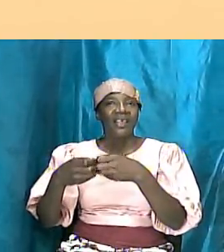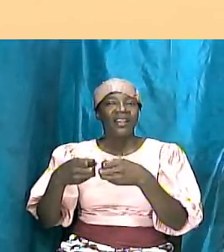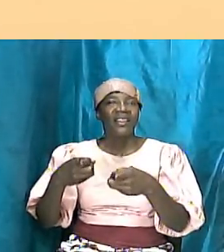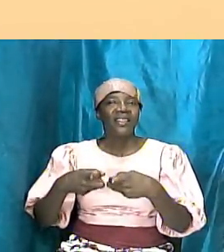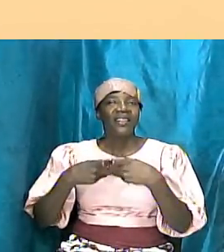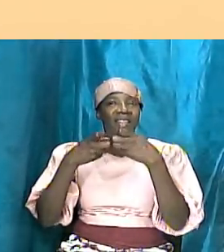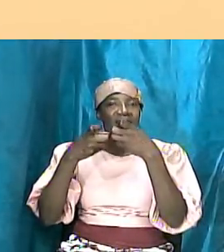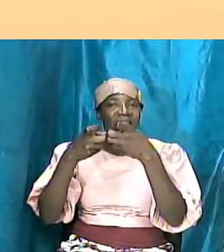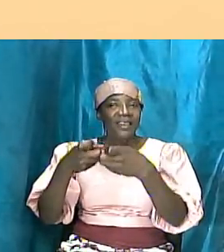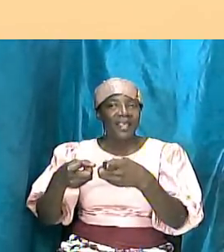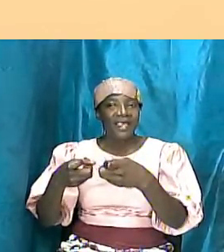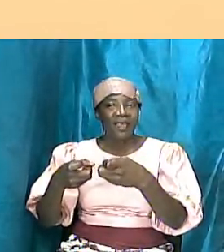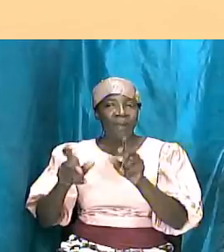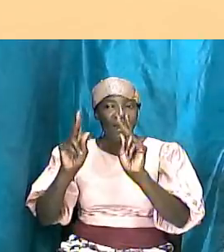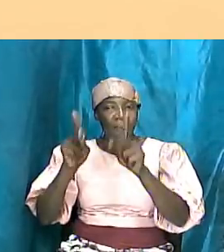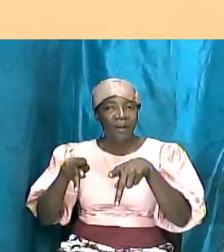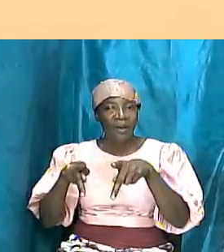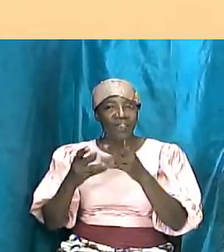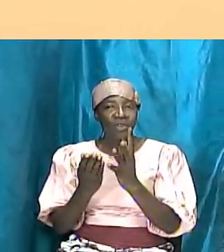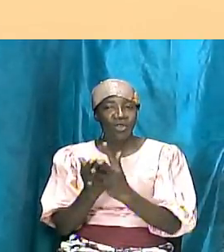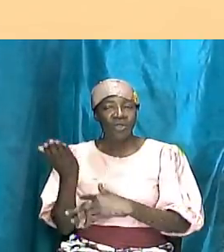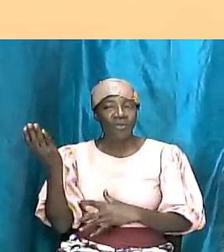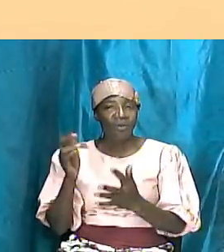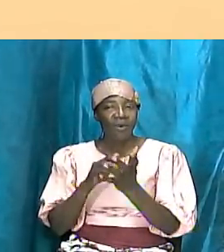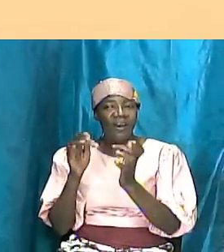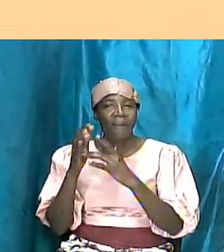and person throughout the Bible,